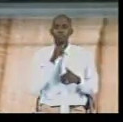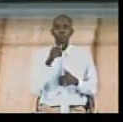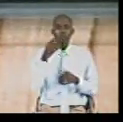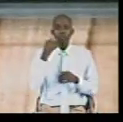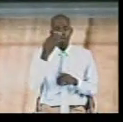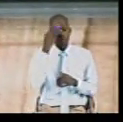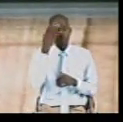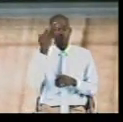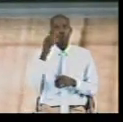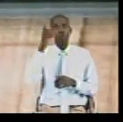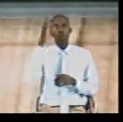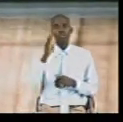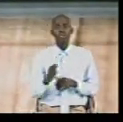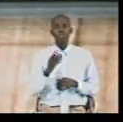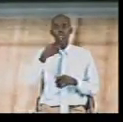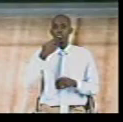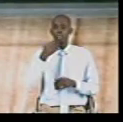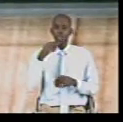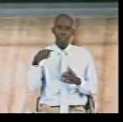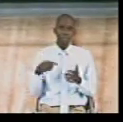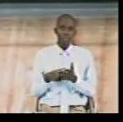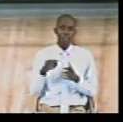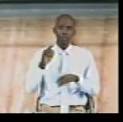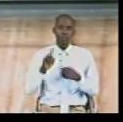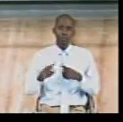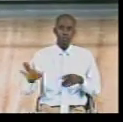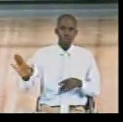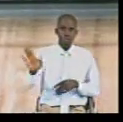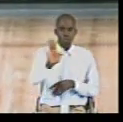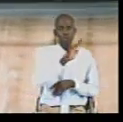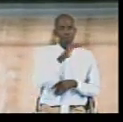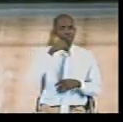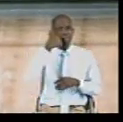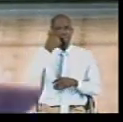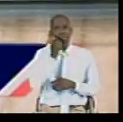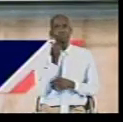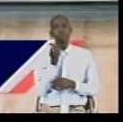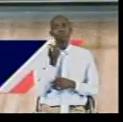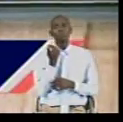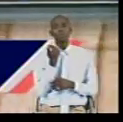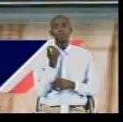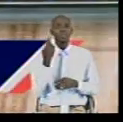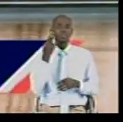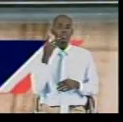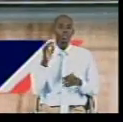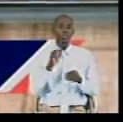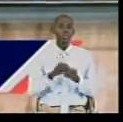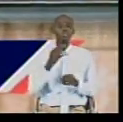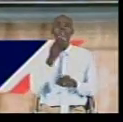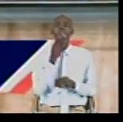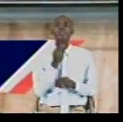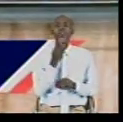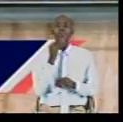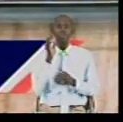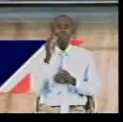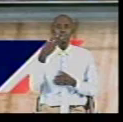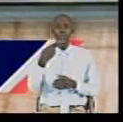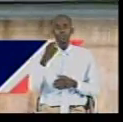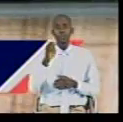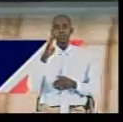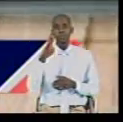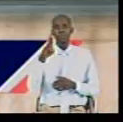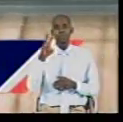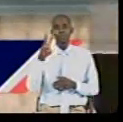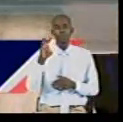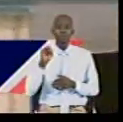God. I speak this to your shame. We're looking at Hebrews chapter 13, verse 8.